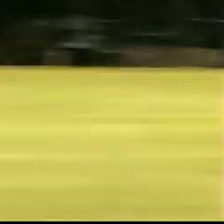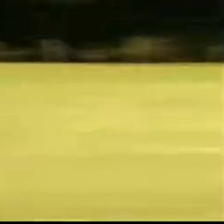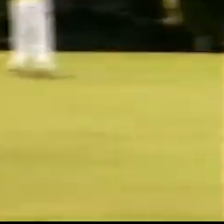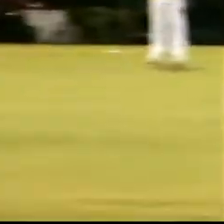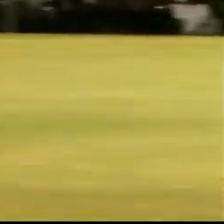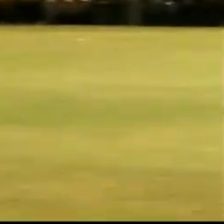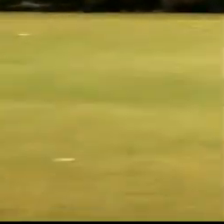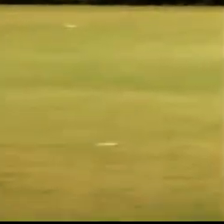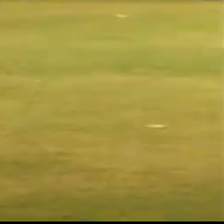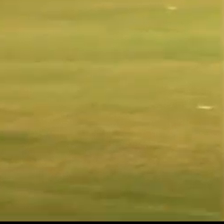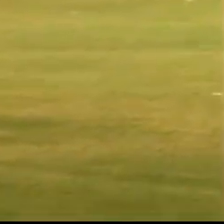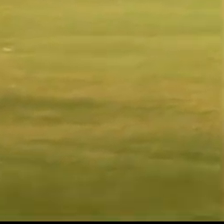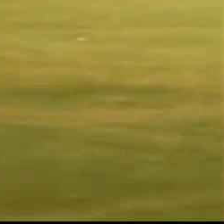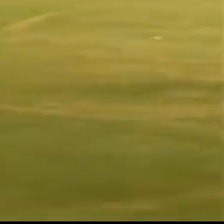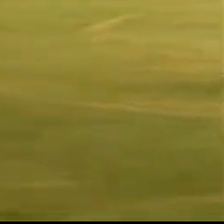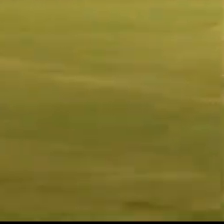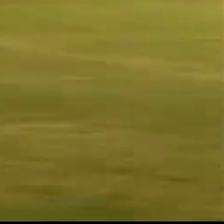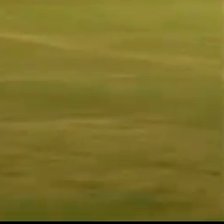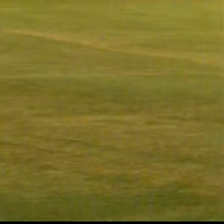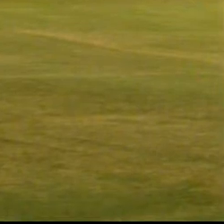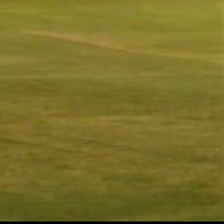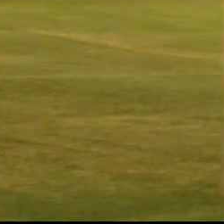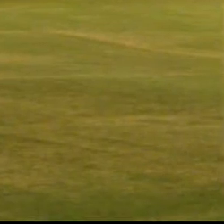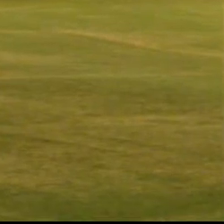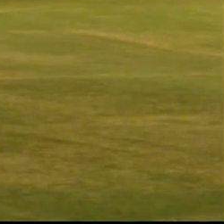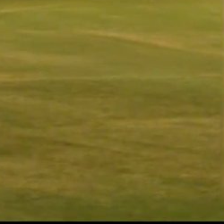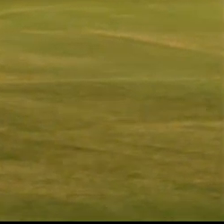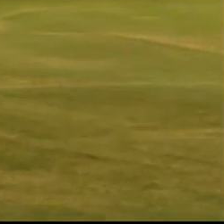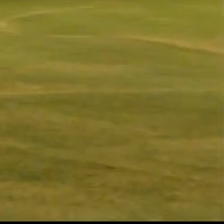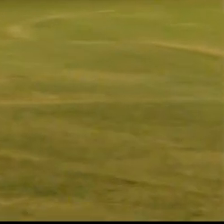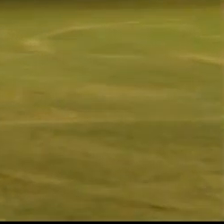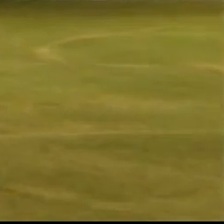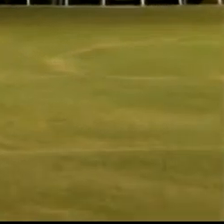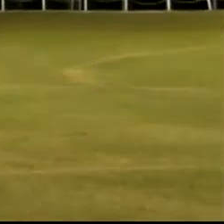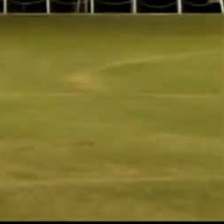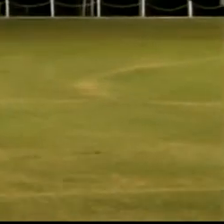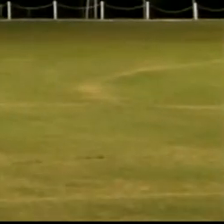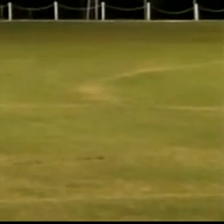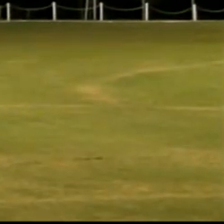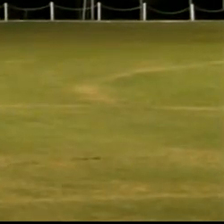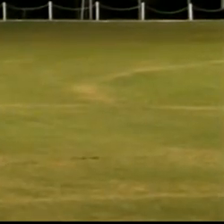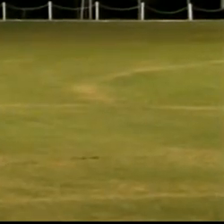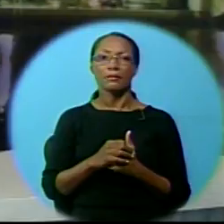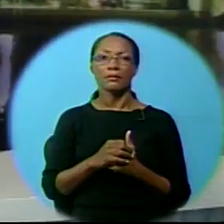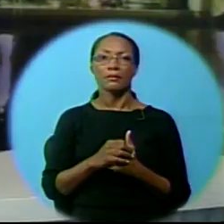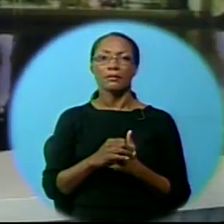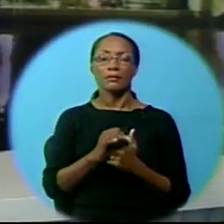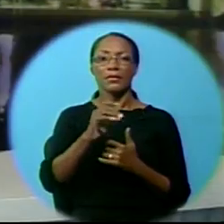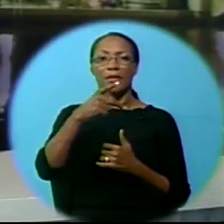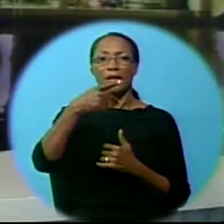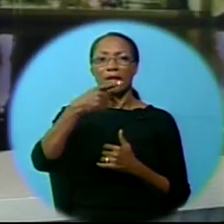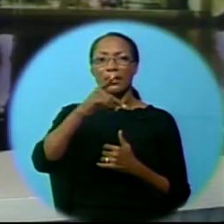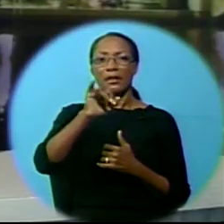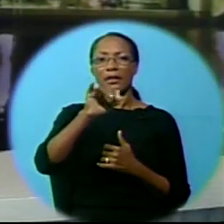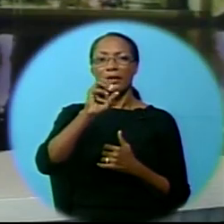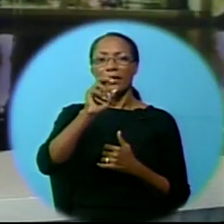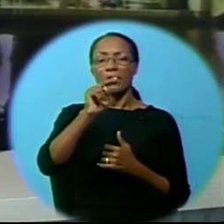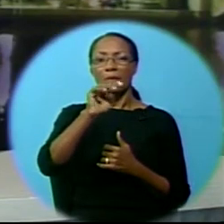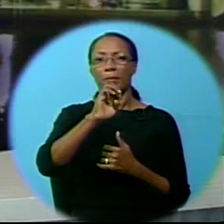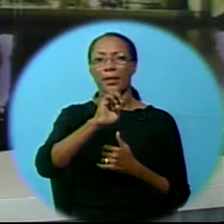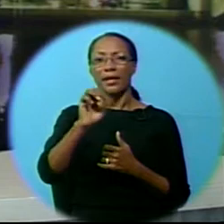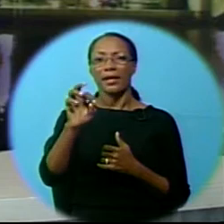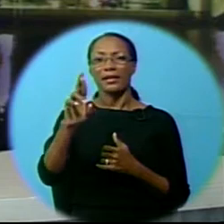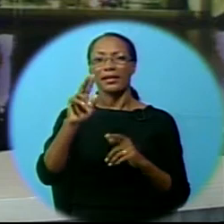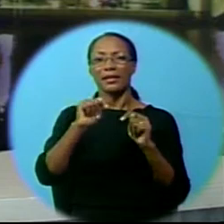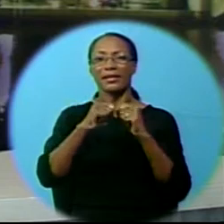UWI eventually finished on 155 for 8 in their 20 overs. In reply, the